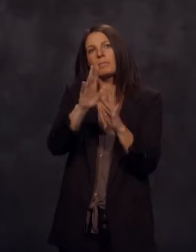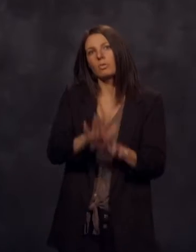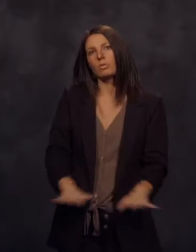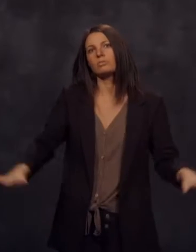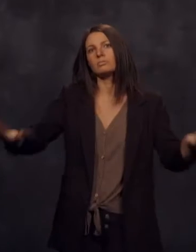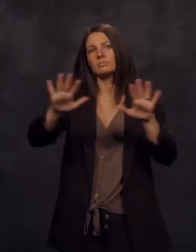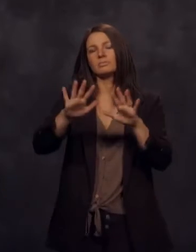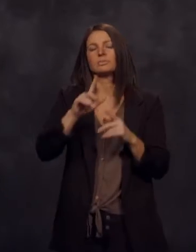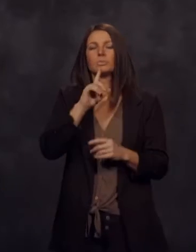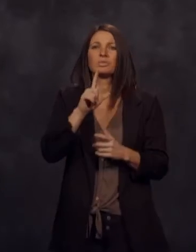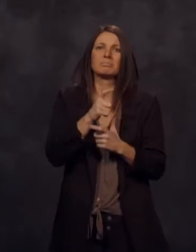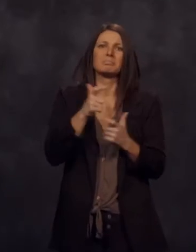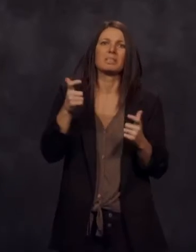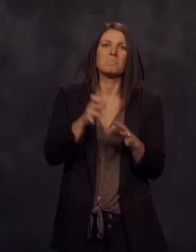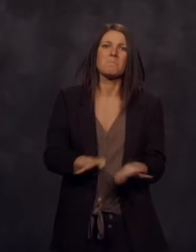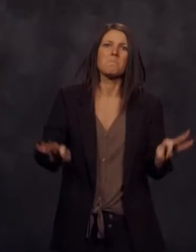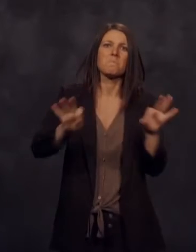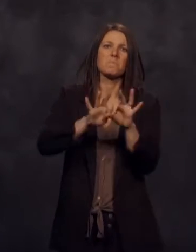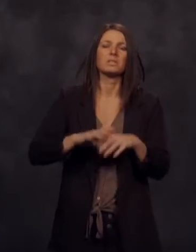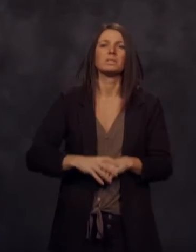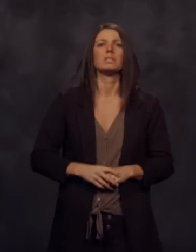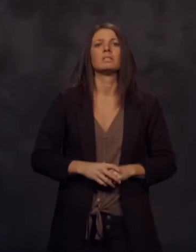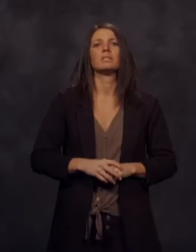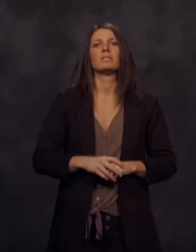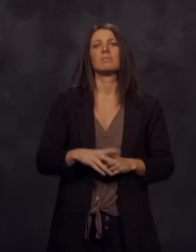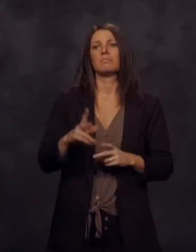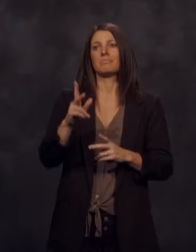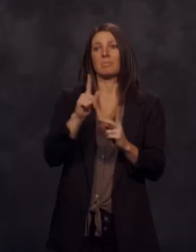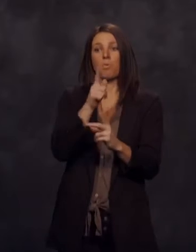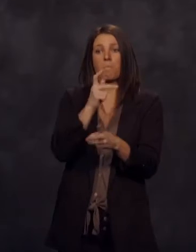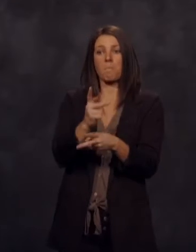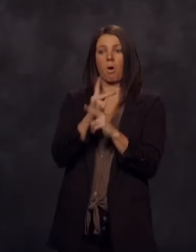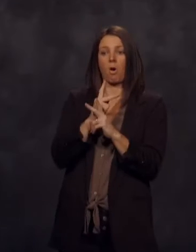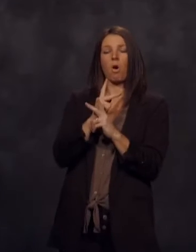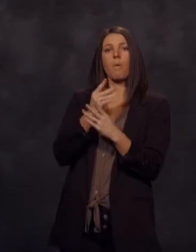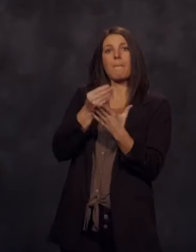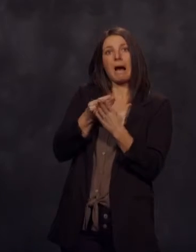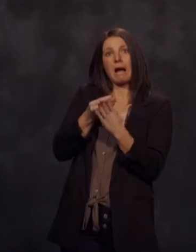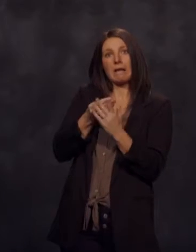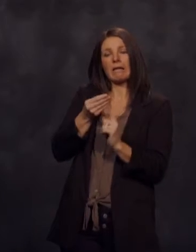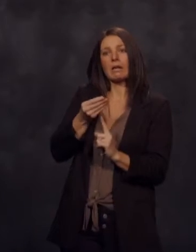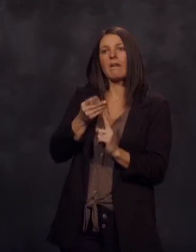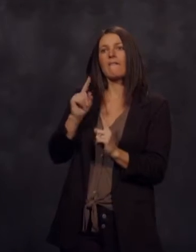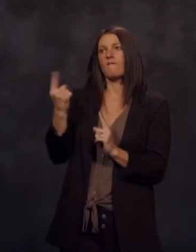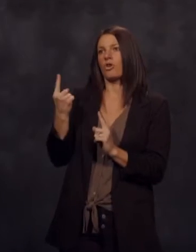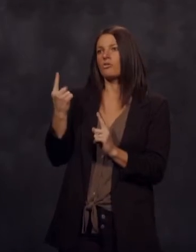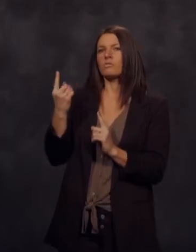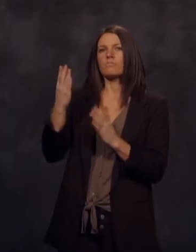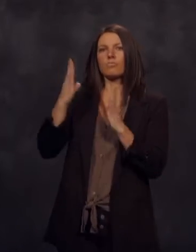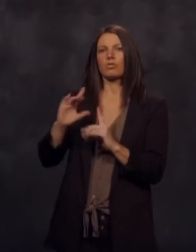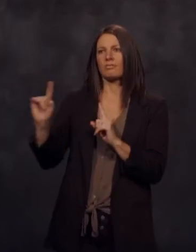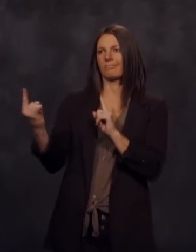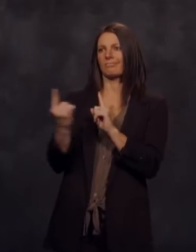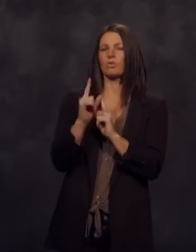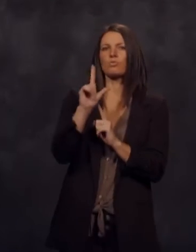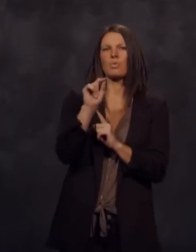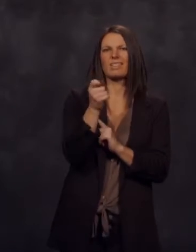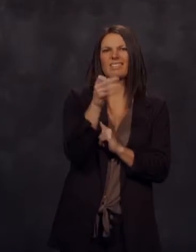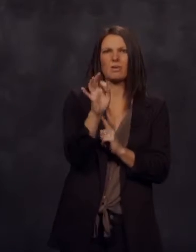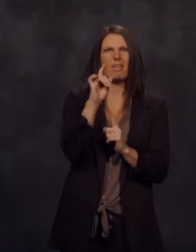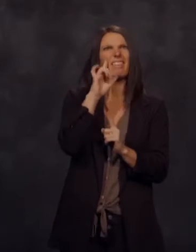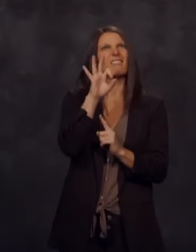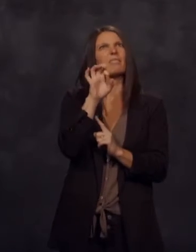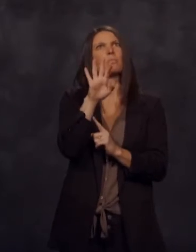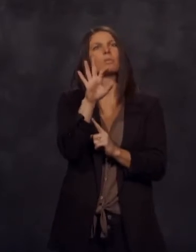huge. And knowing that borrowers, I had my first constituent to come in 2019, I think it was